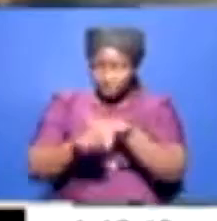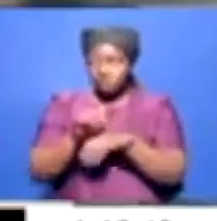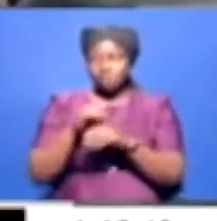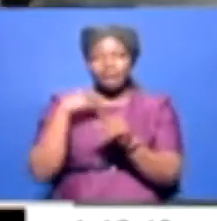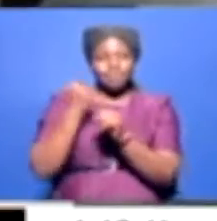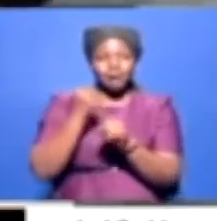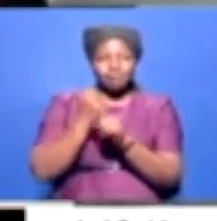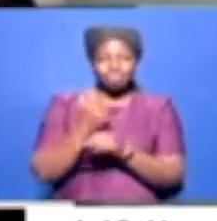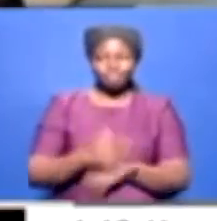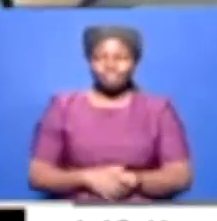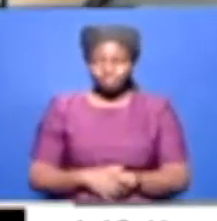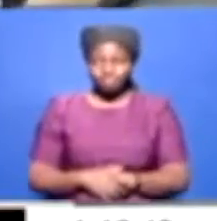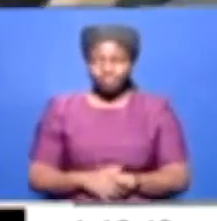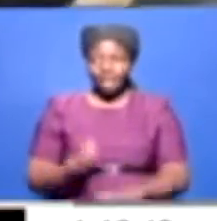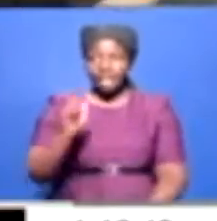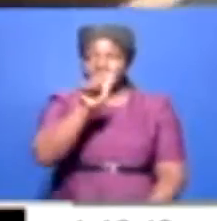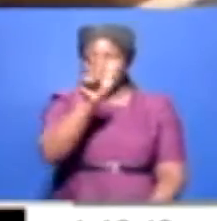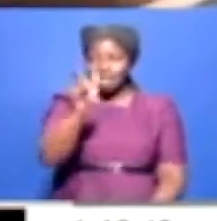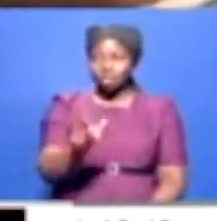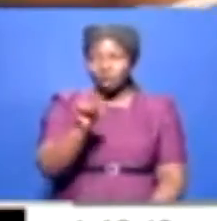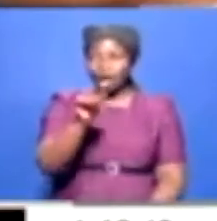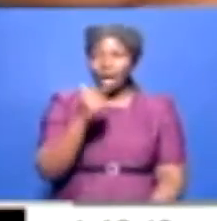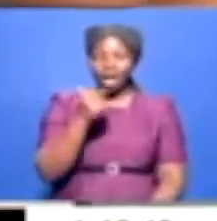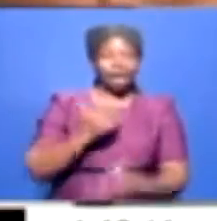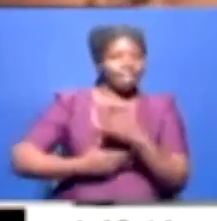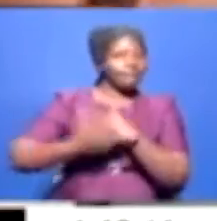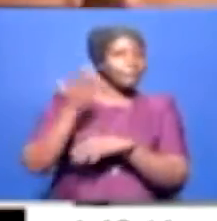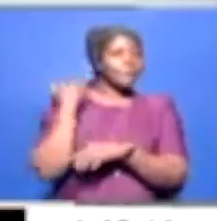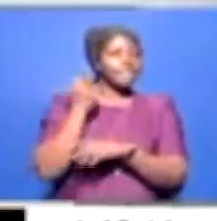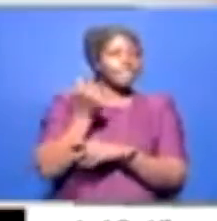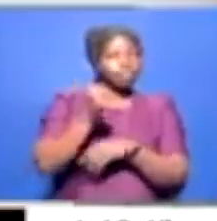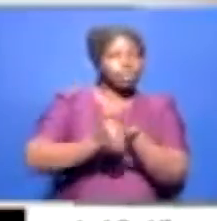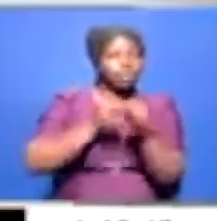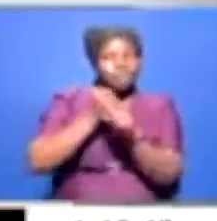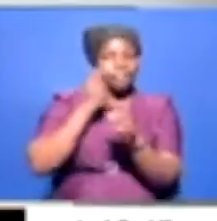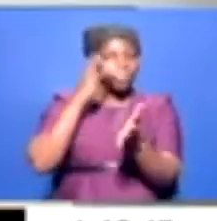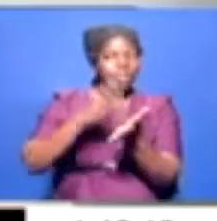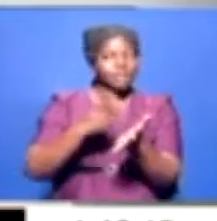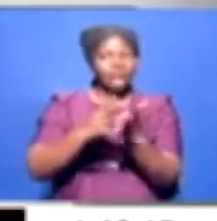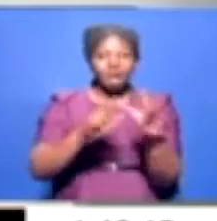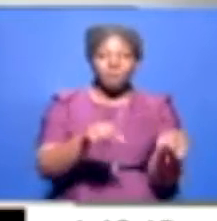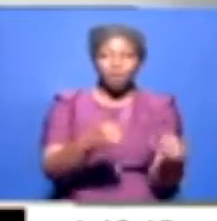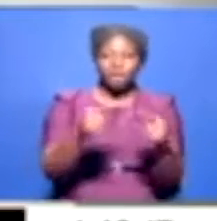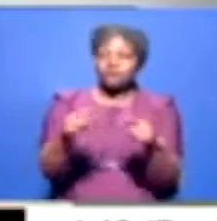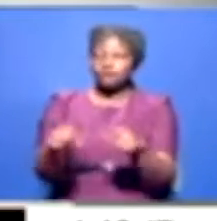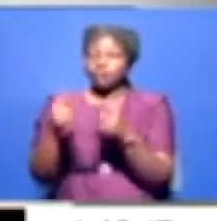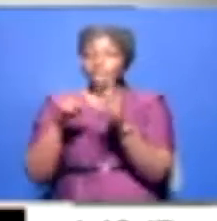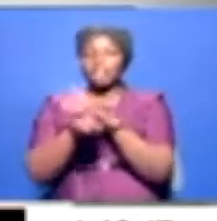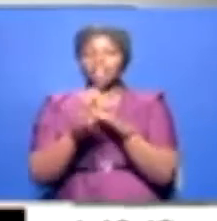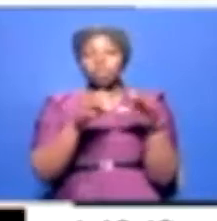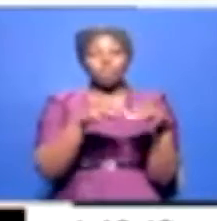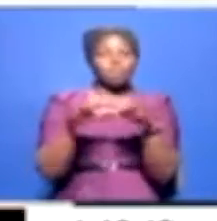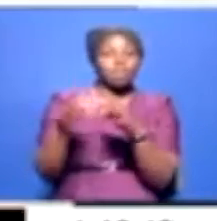them. The region is said to have in the past few years witnessed frequent conflicts among communities due to